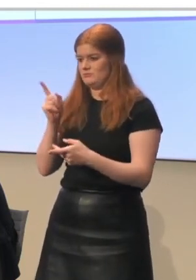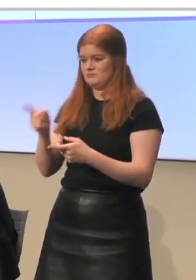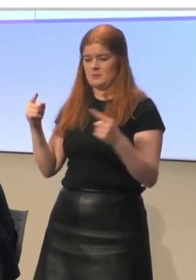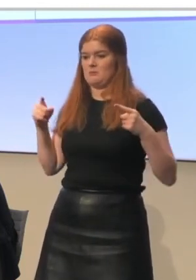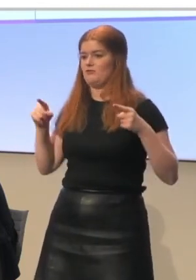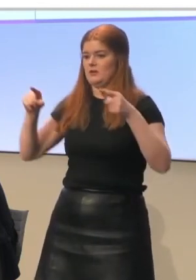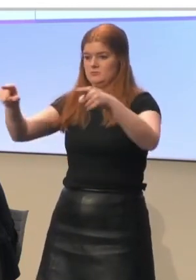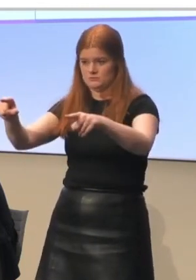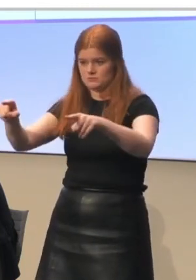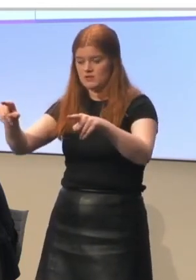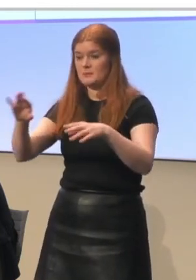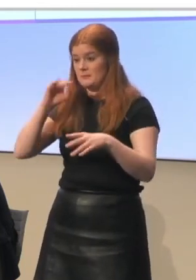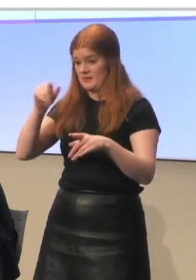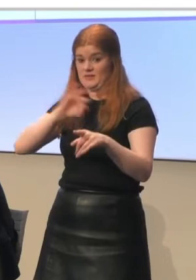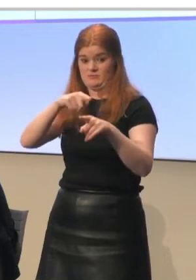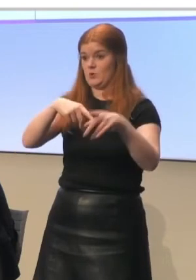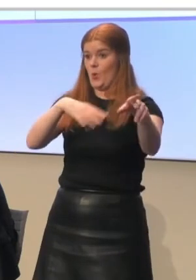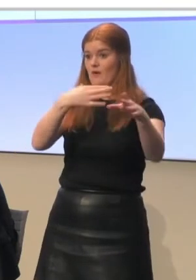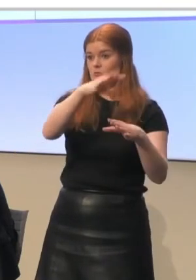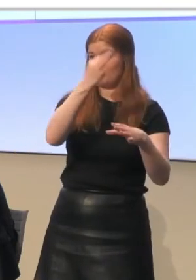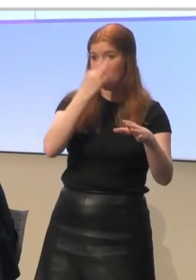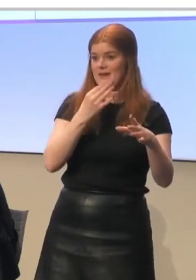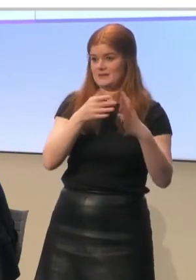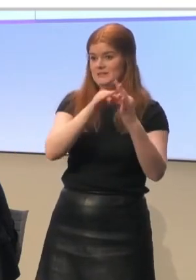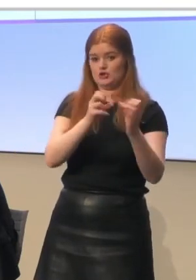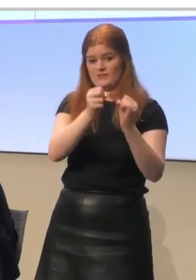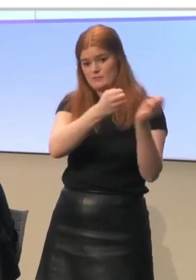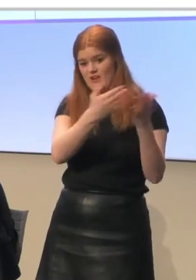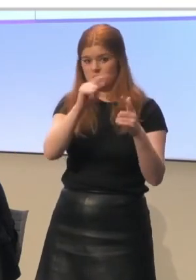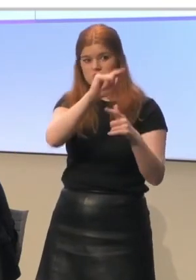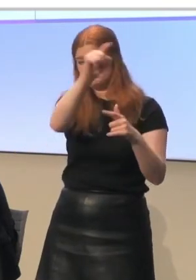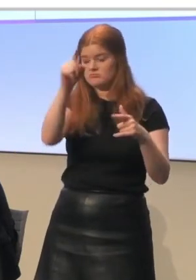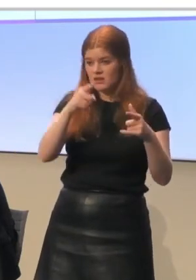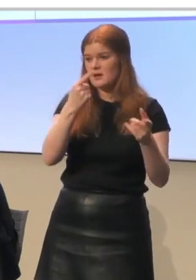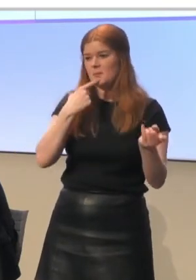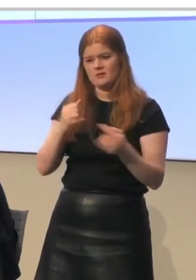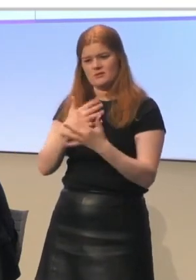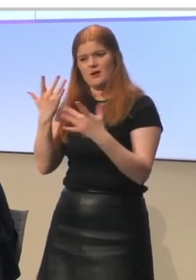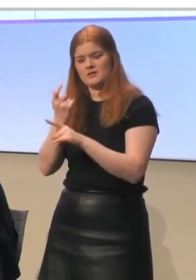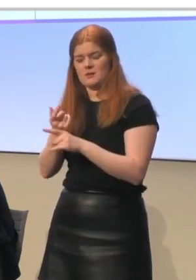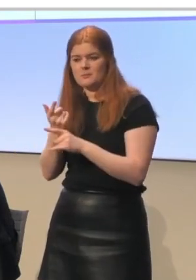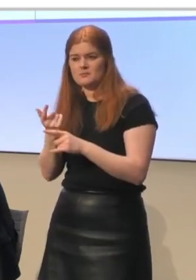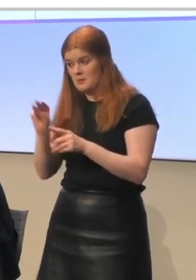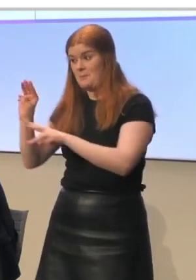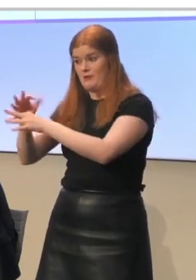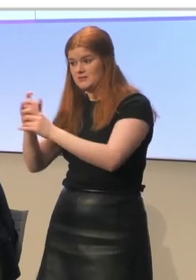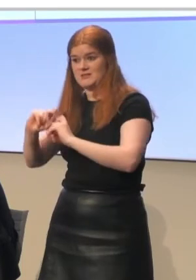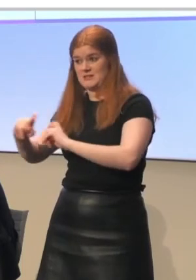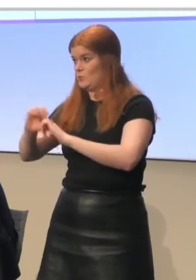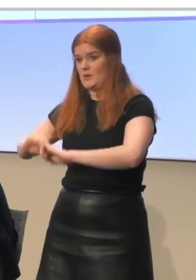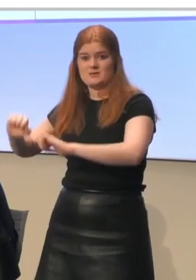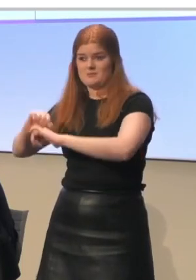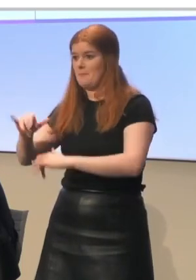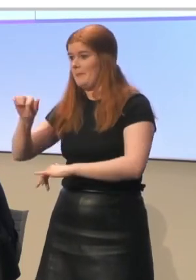parallel. They go off and do their profiling, and they link with the service providers as to where they go, but a lot of the time, parents are still waiting in